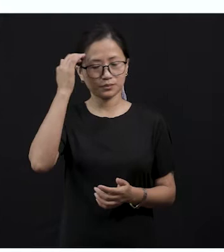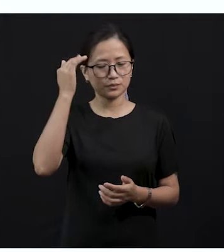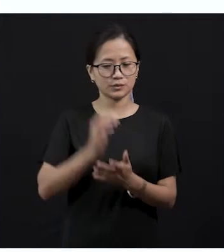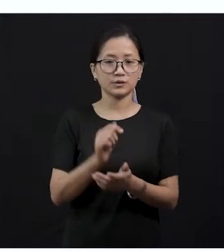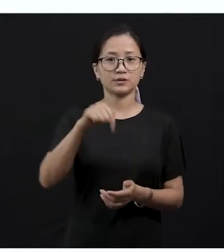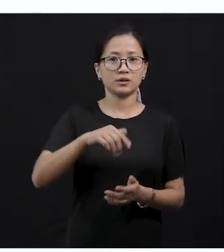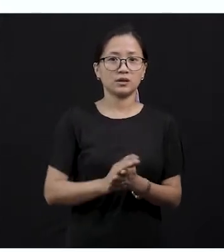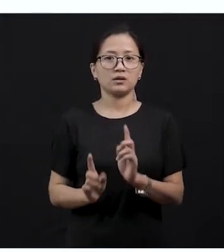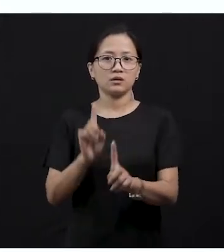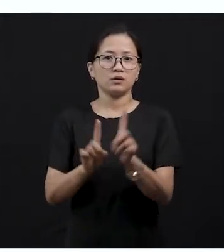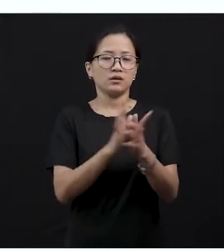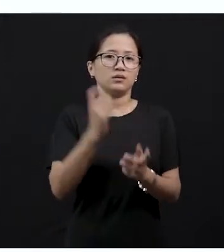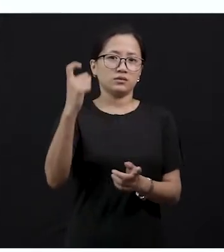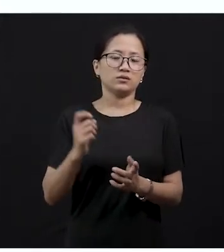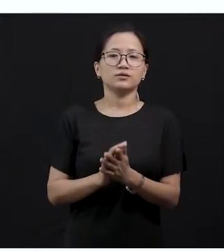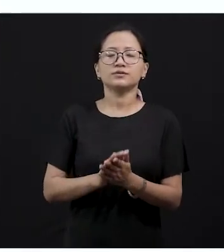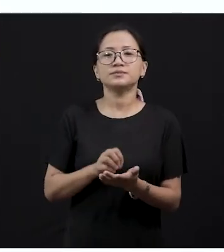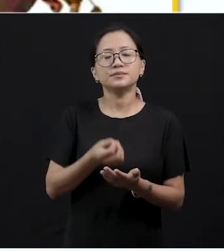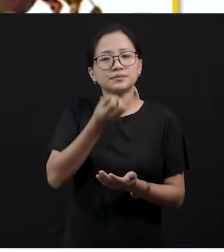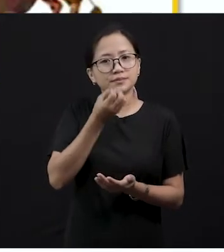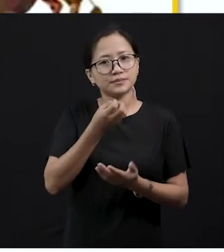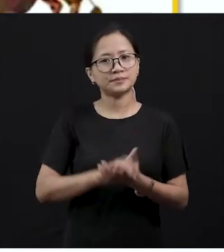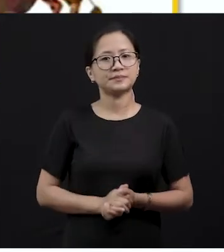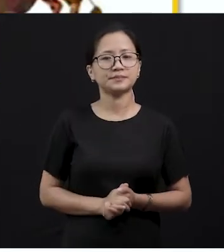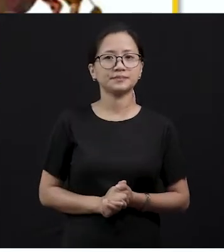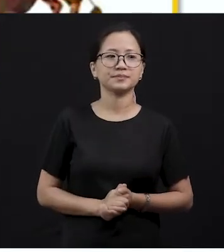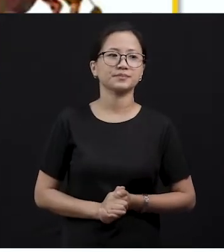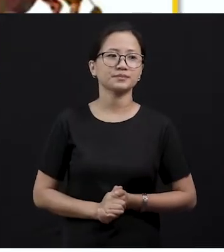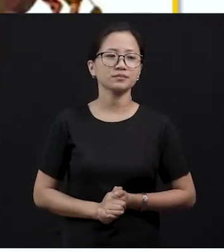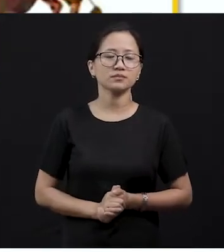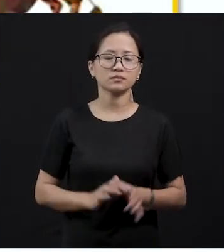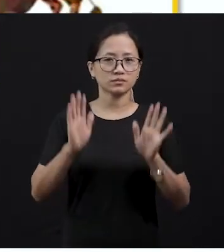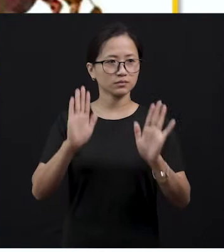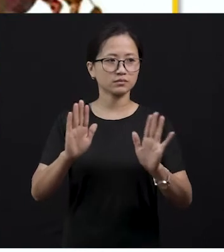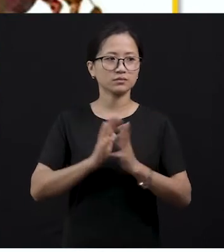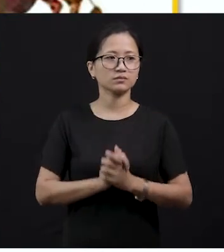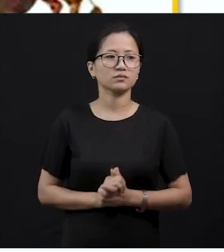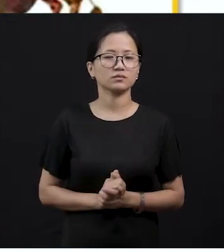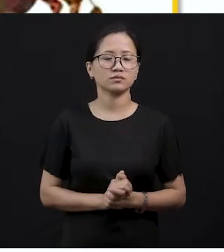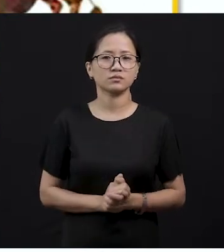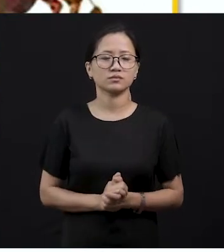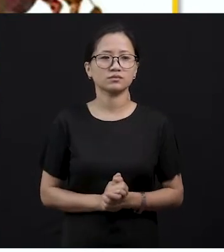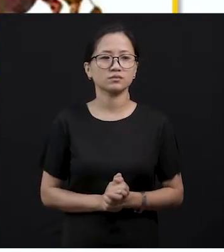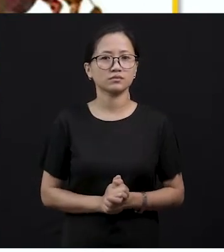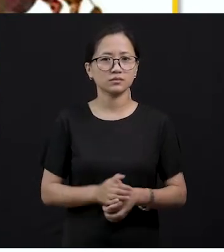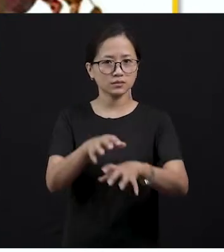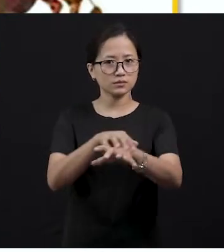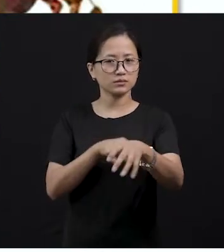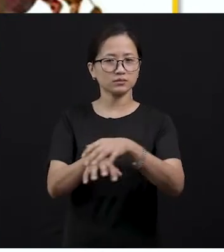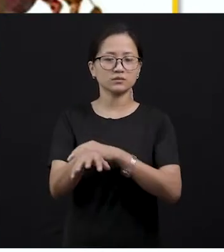that plants need food, isn't it? Then we have here an